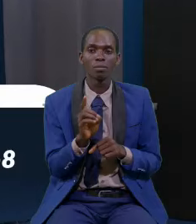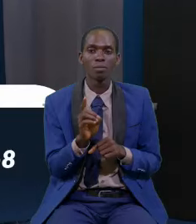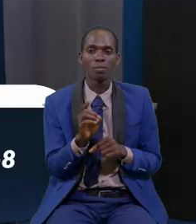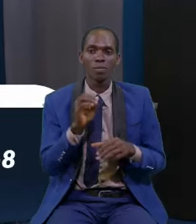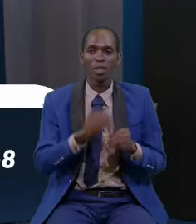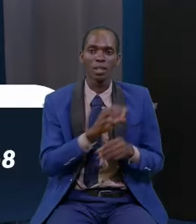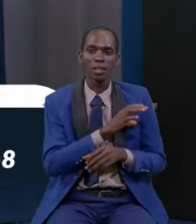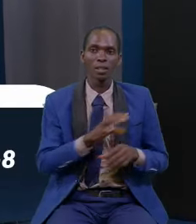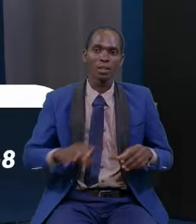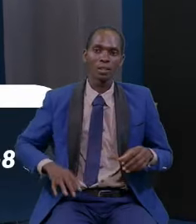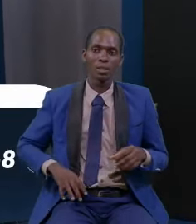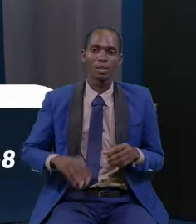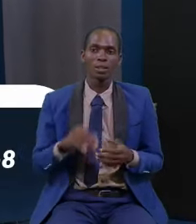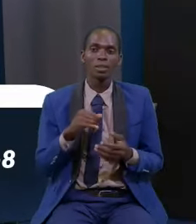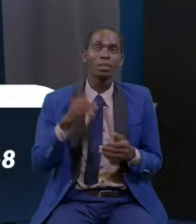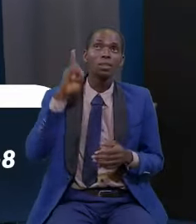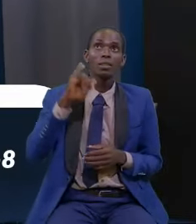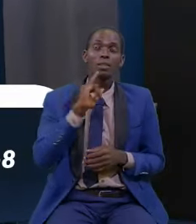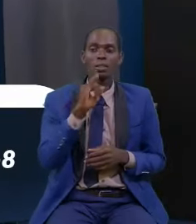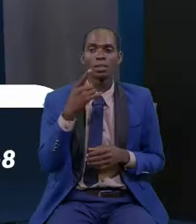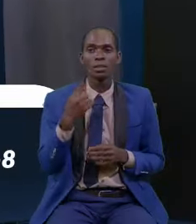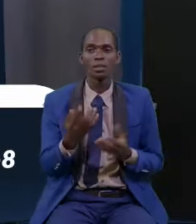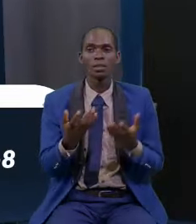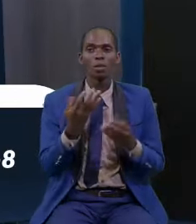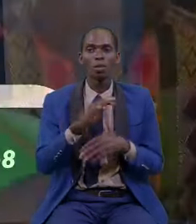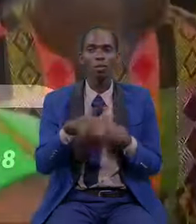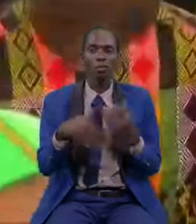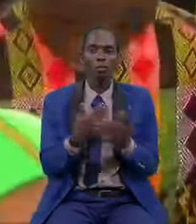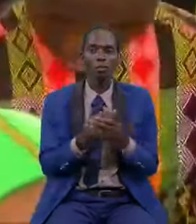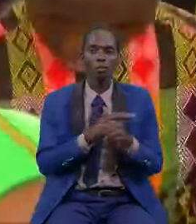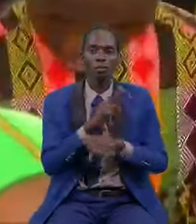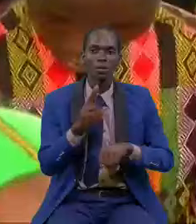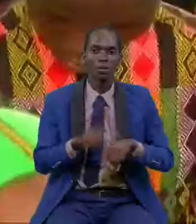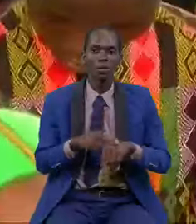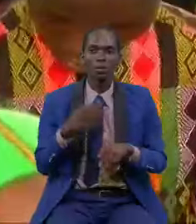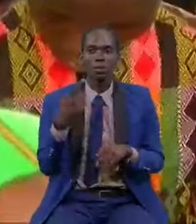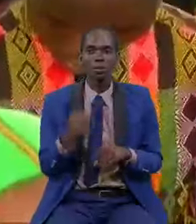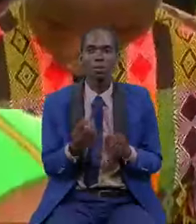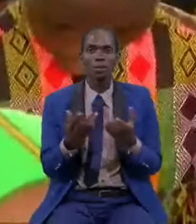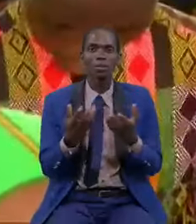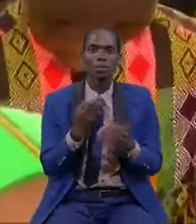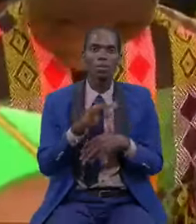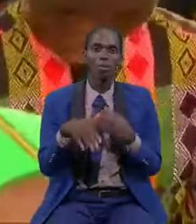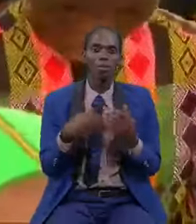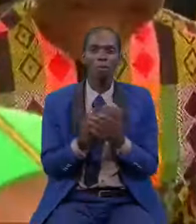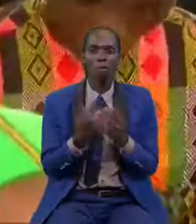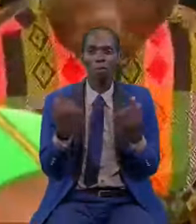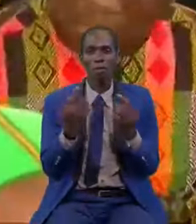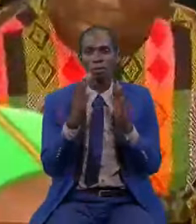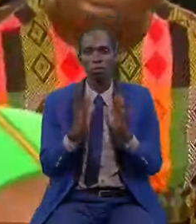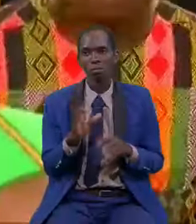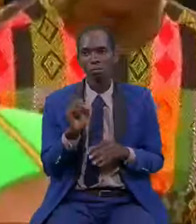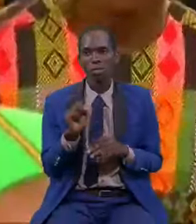the desire of all nations, the desire of every sinner. Every